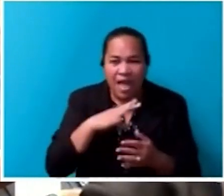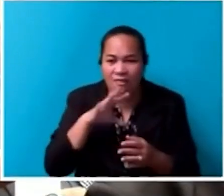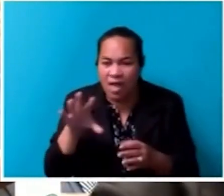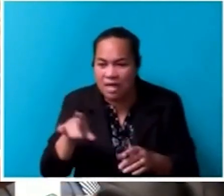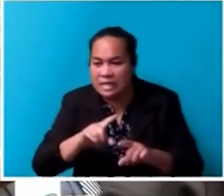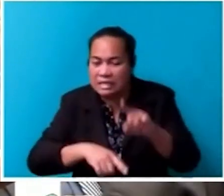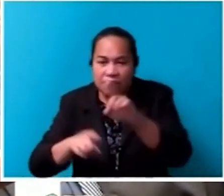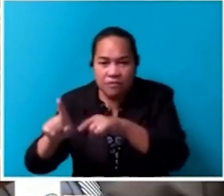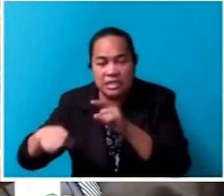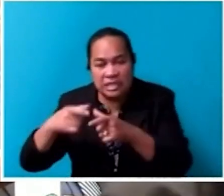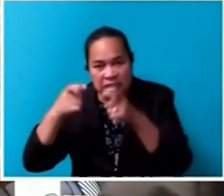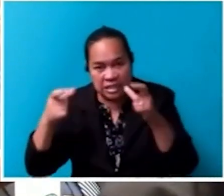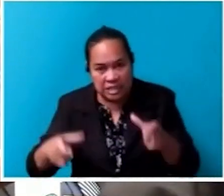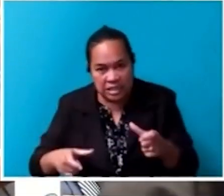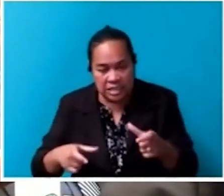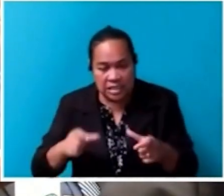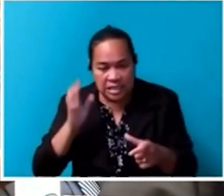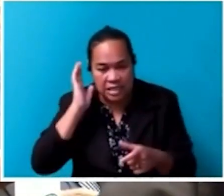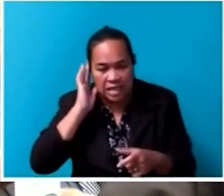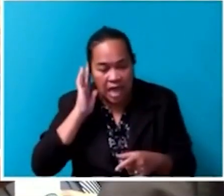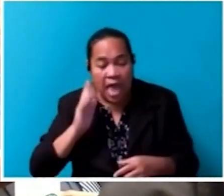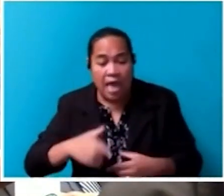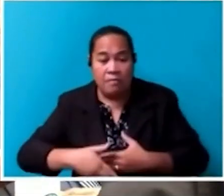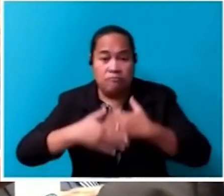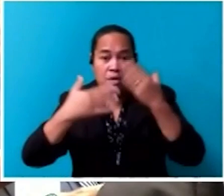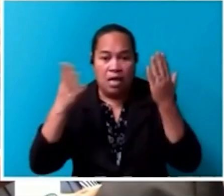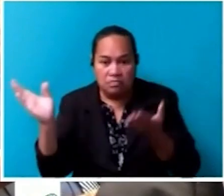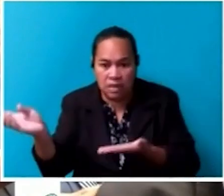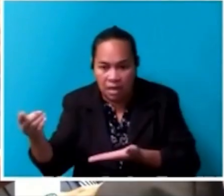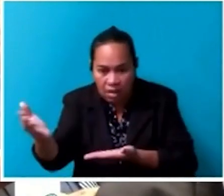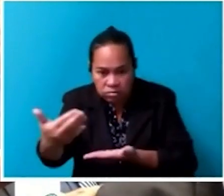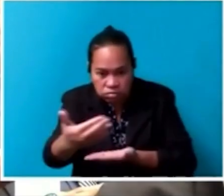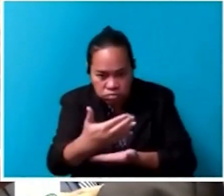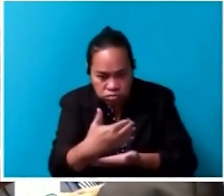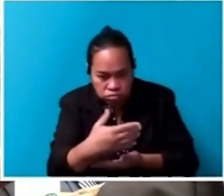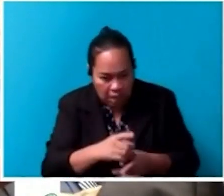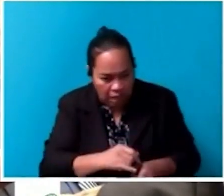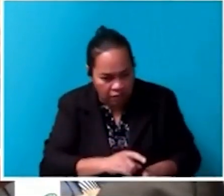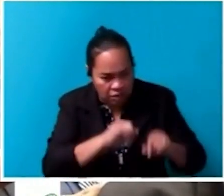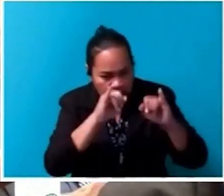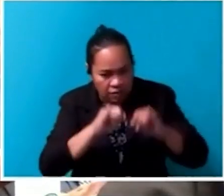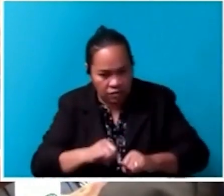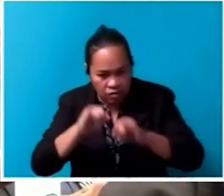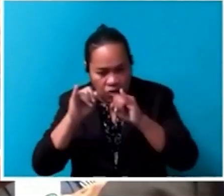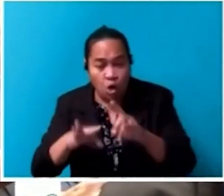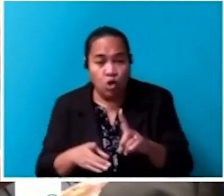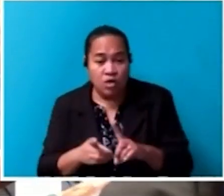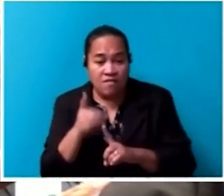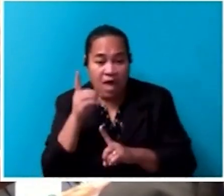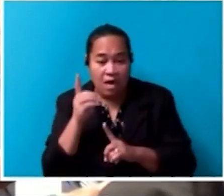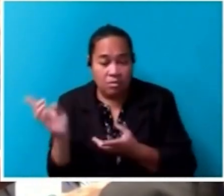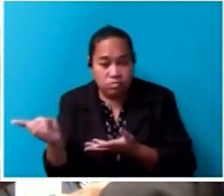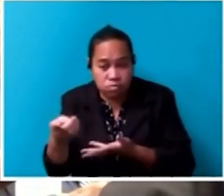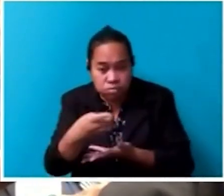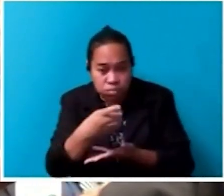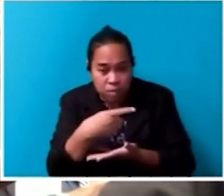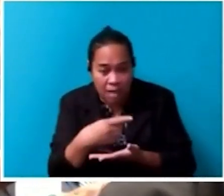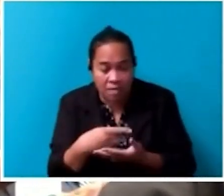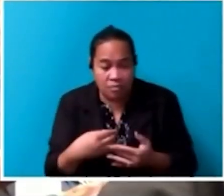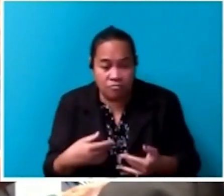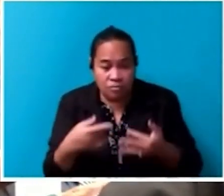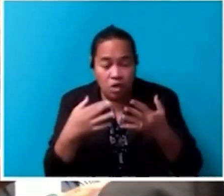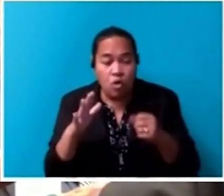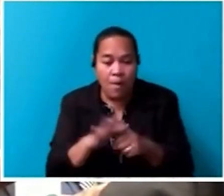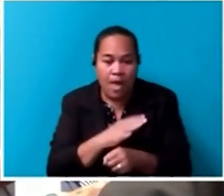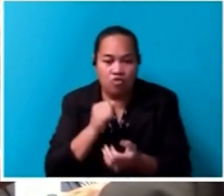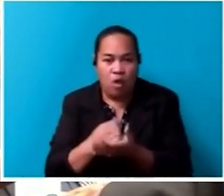maintain momentum, comprehensive profiling, development of a national database for street youth, ensuring